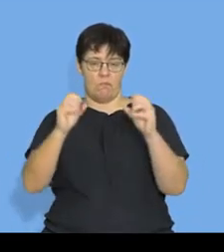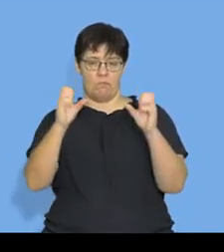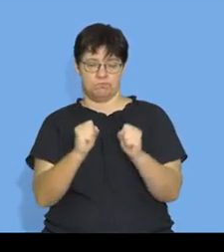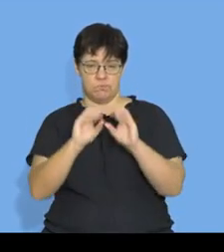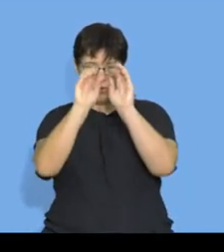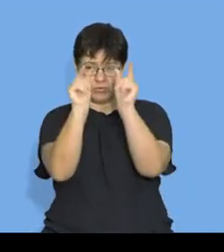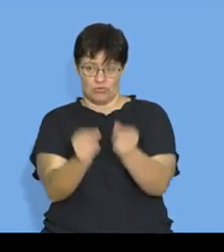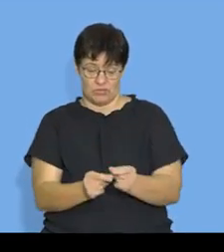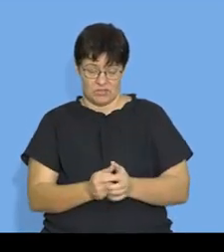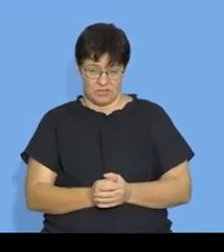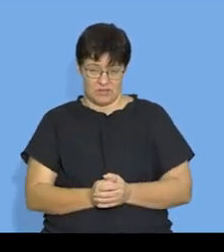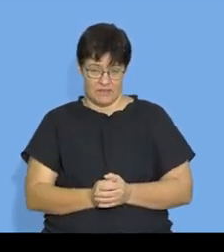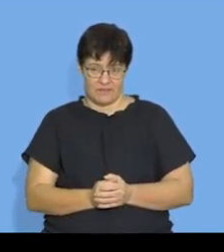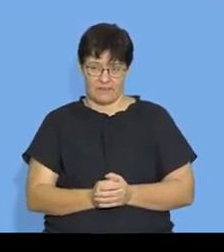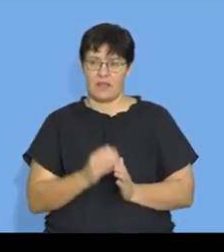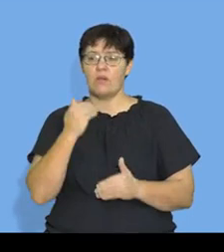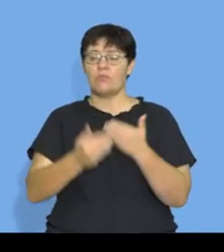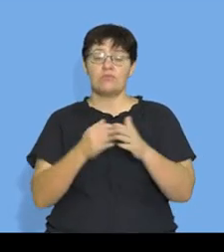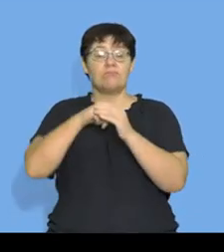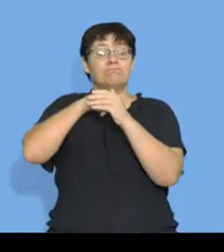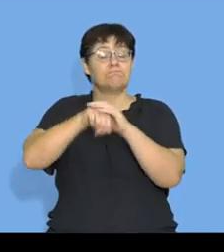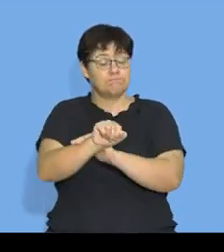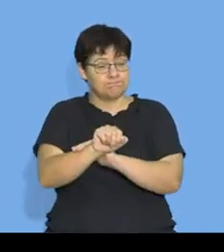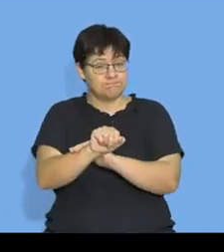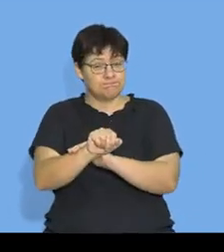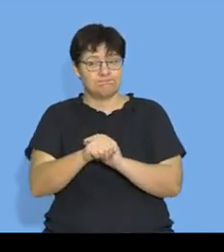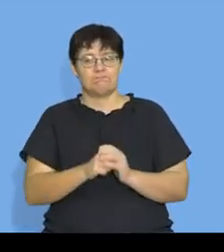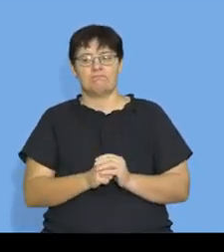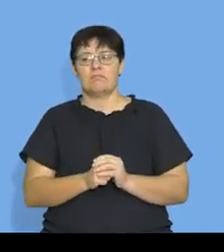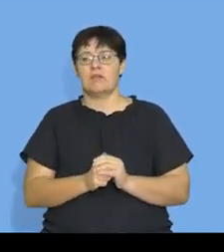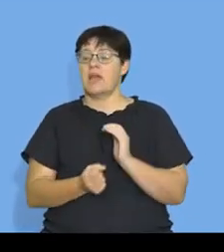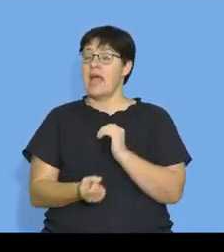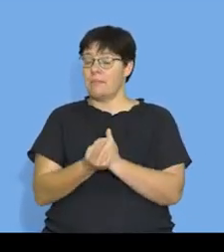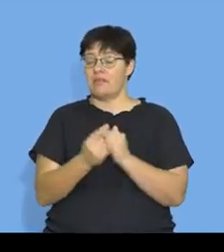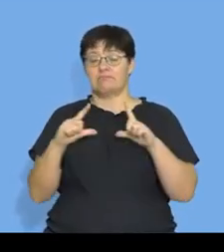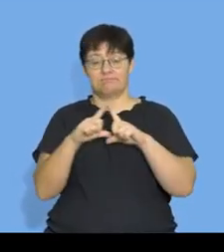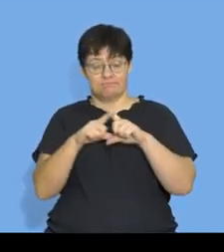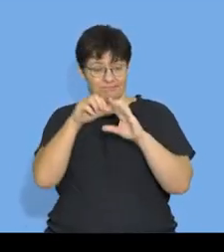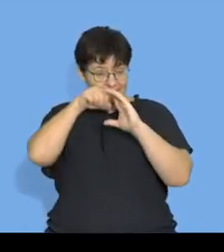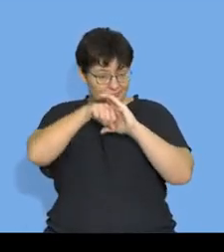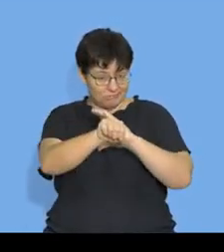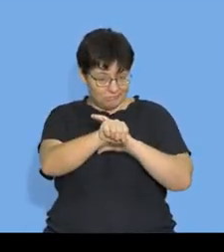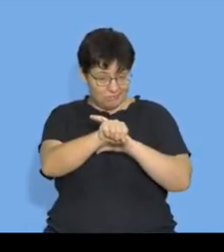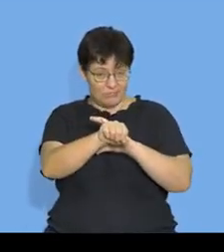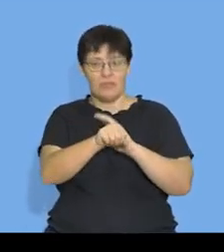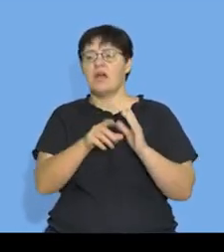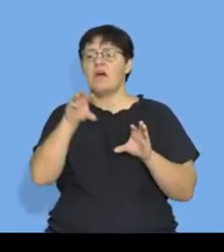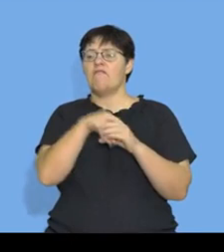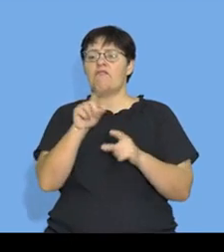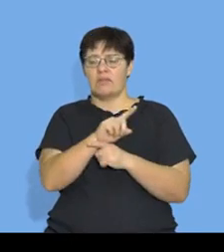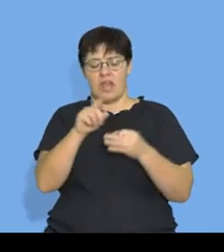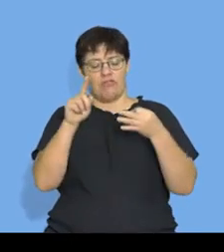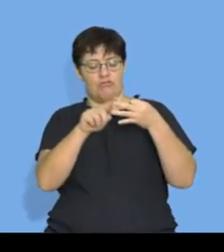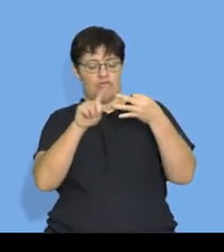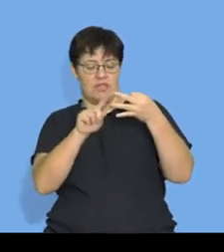of the uterus. The process of birth, where it happens through the vaginal delivery,